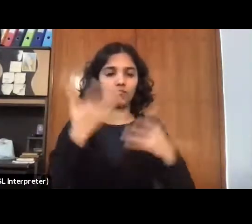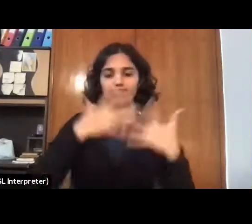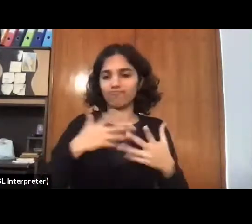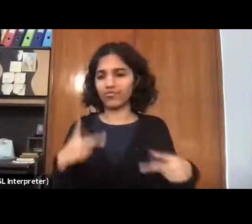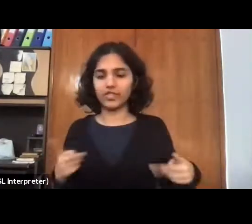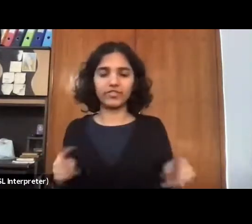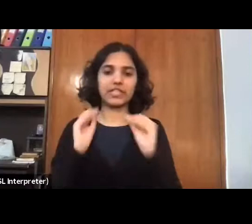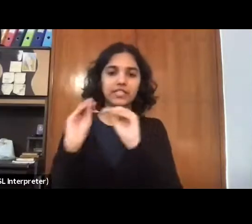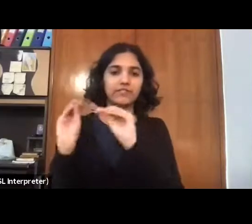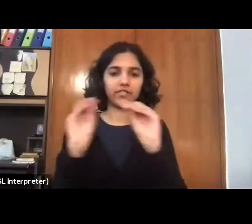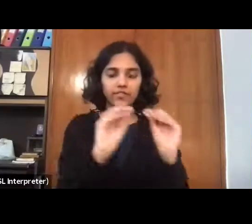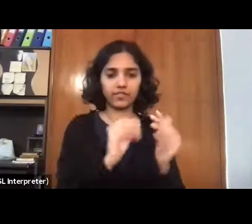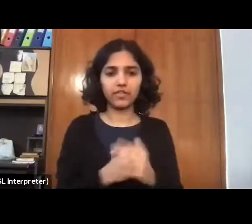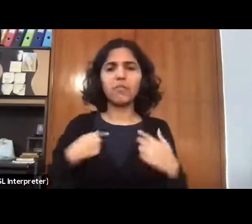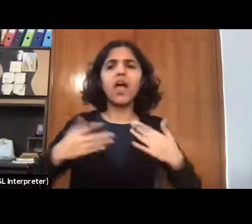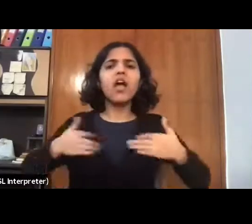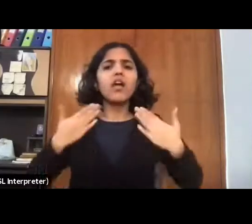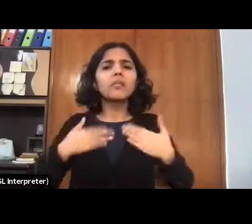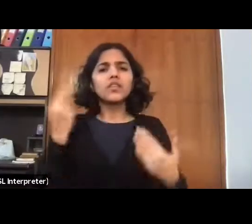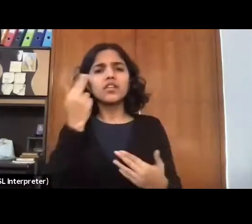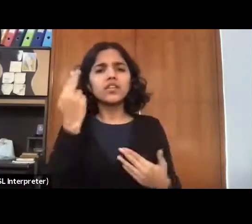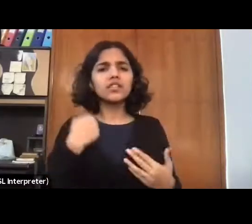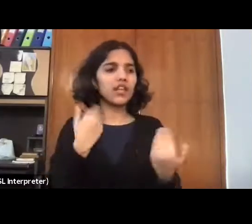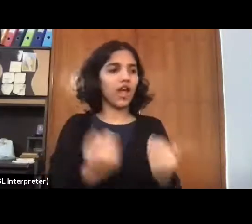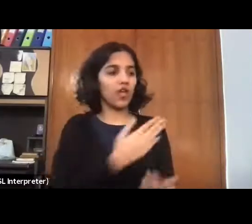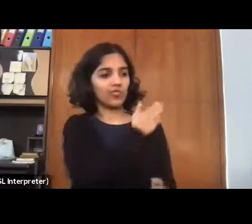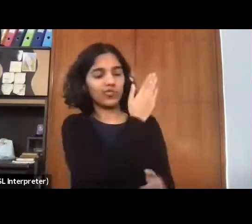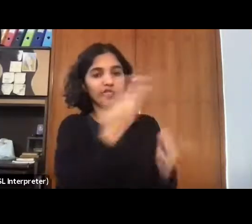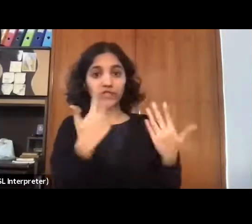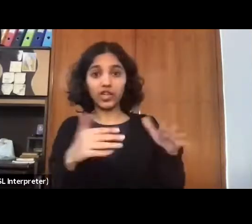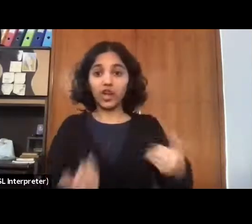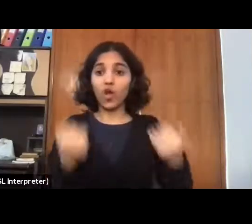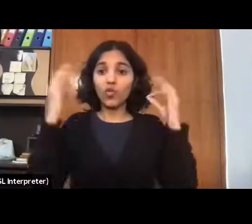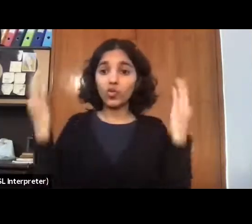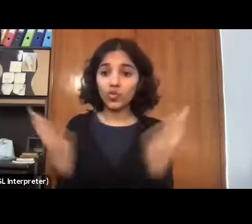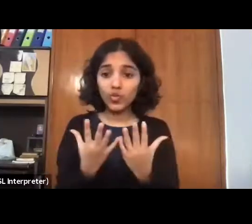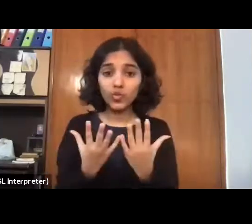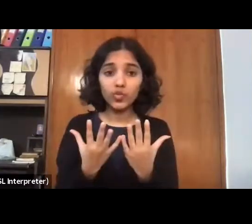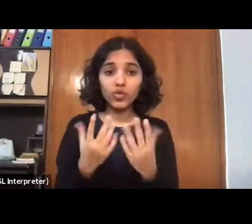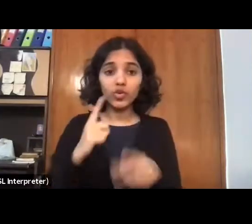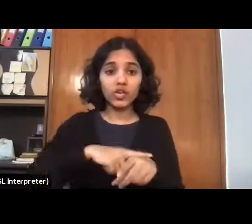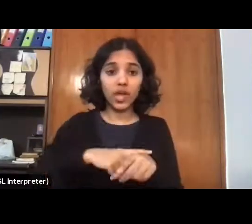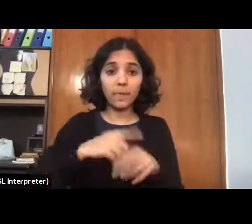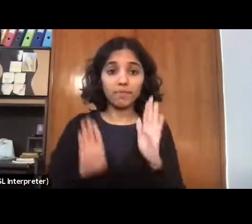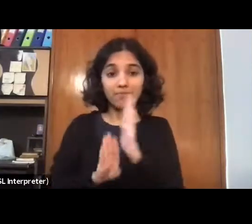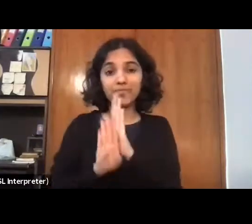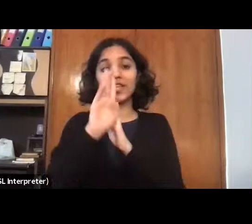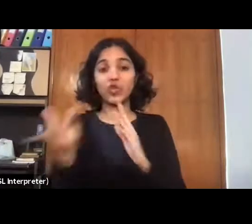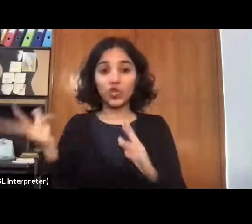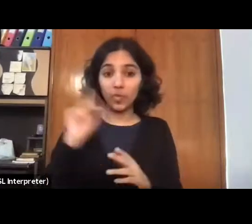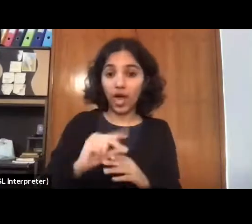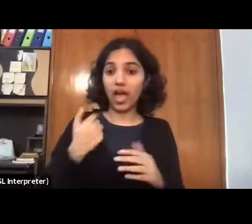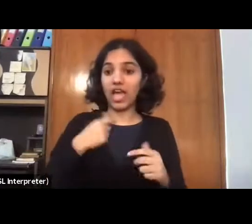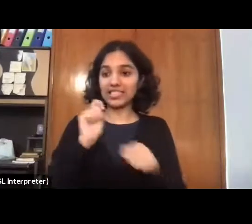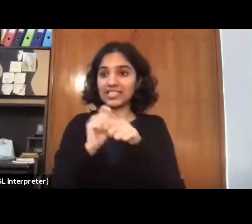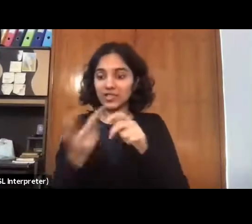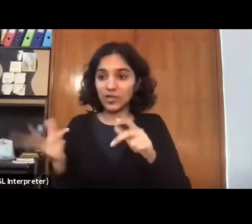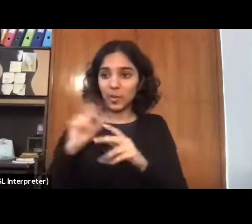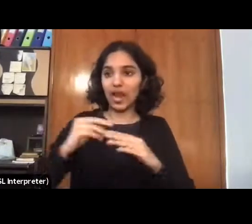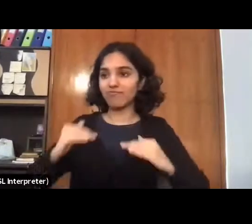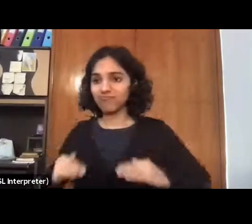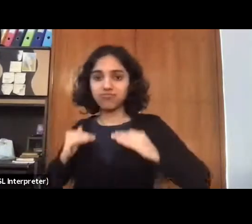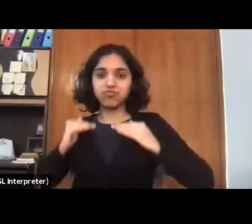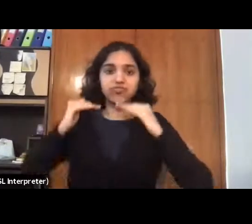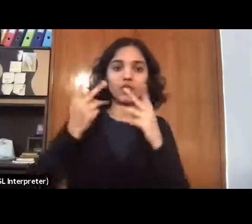So I'm happy that we are past that phase and we are entering a rebuilding and a reconstruction phase, which